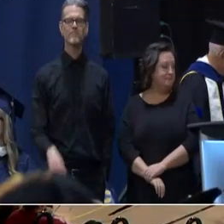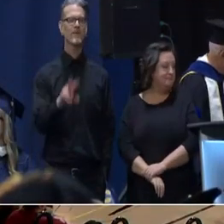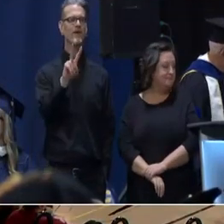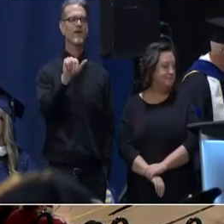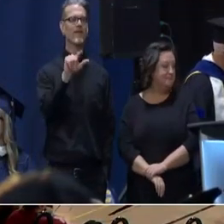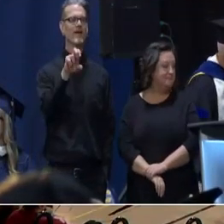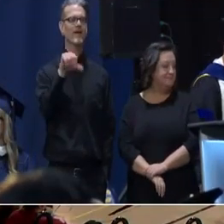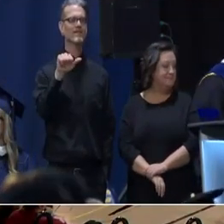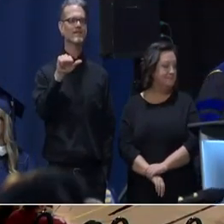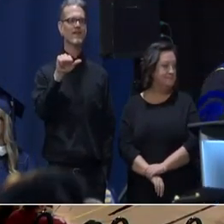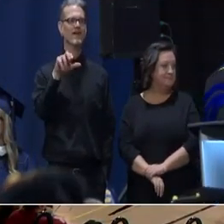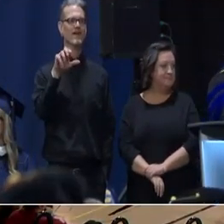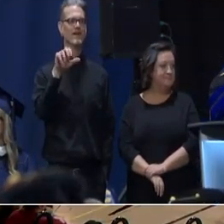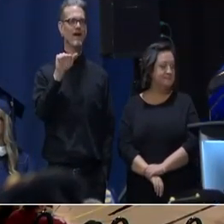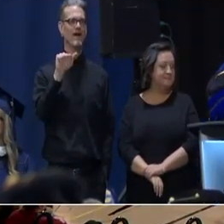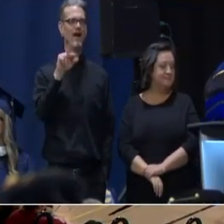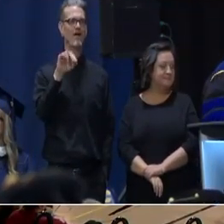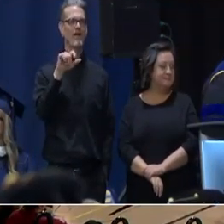Vanessa Ariano.